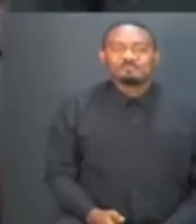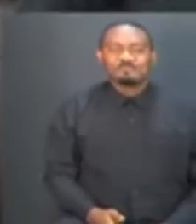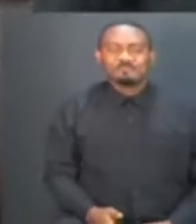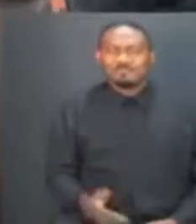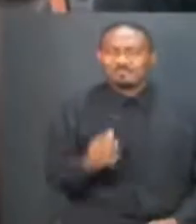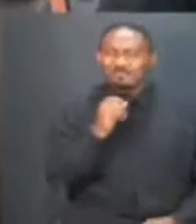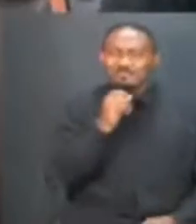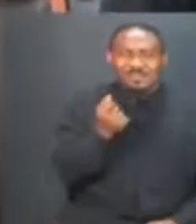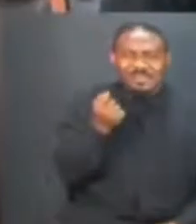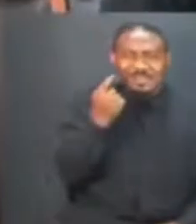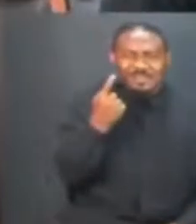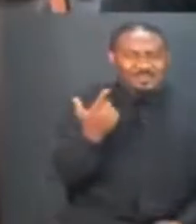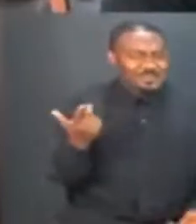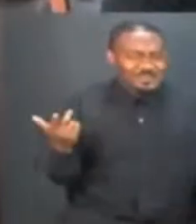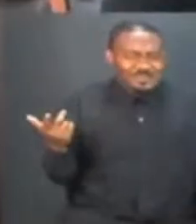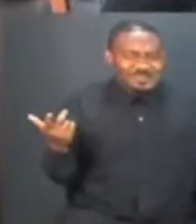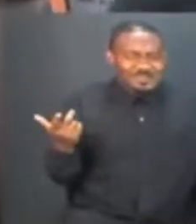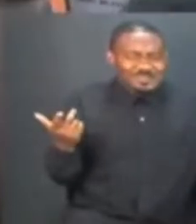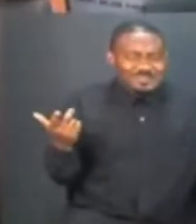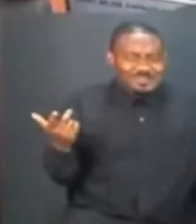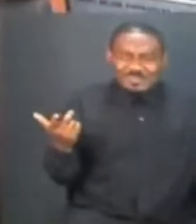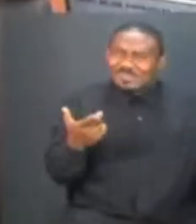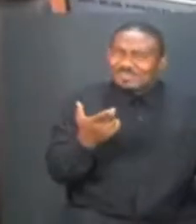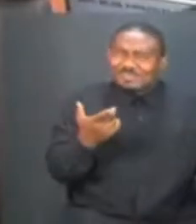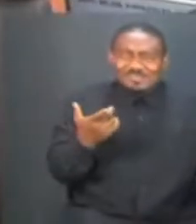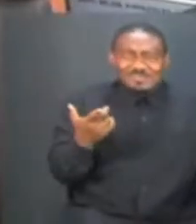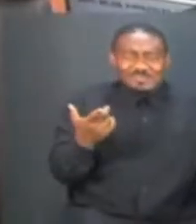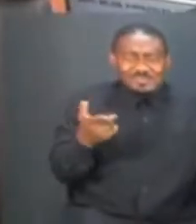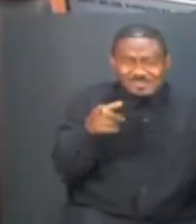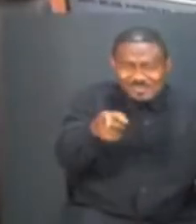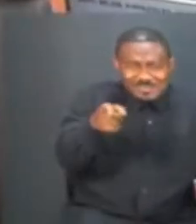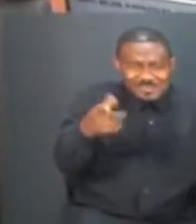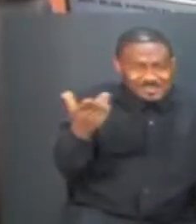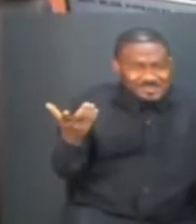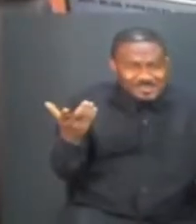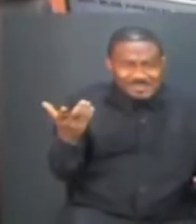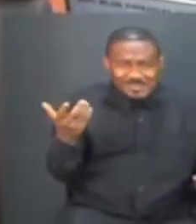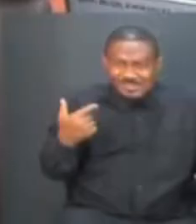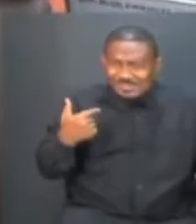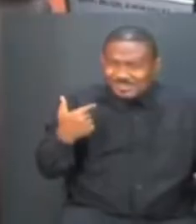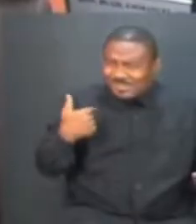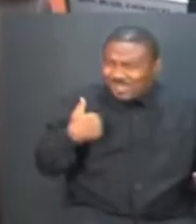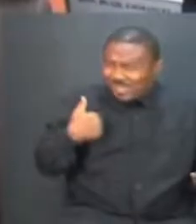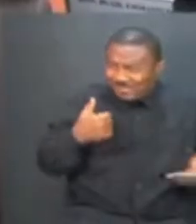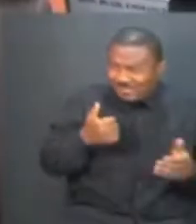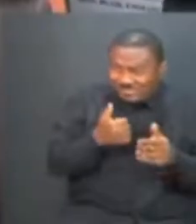Deputy Minority Whip saying? That there's a formula for wearing the smoke,